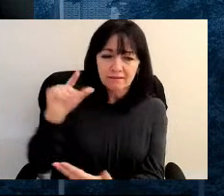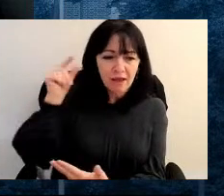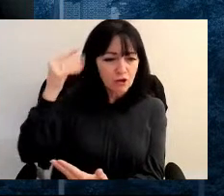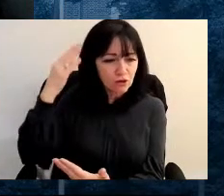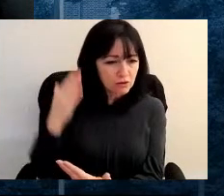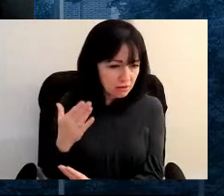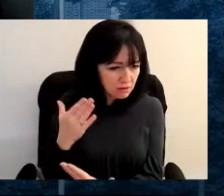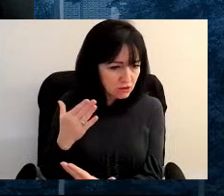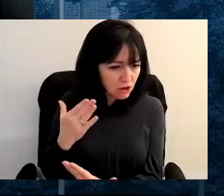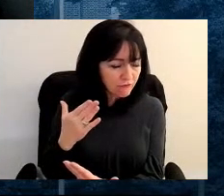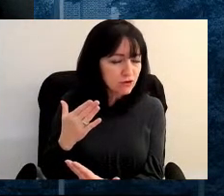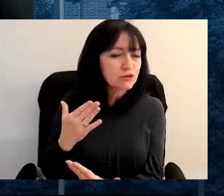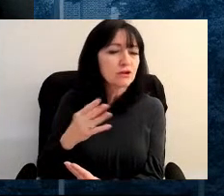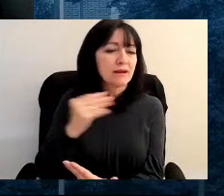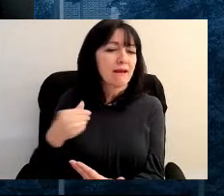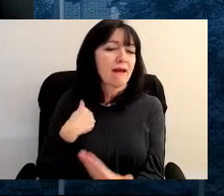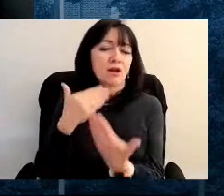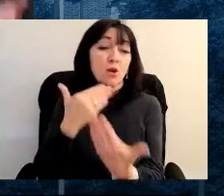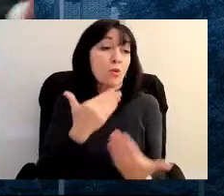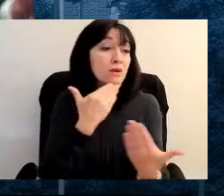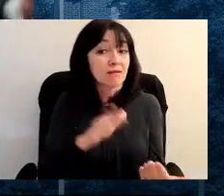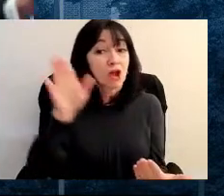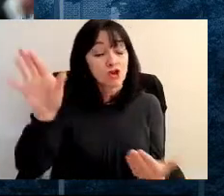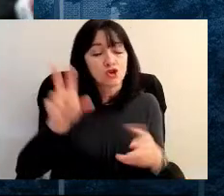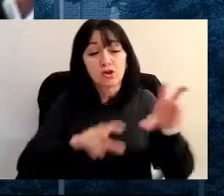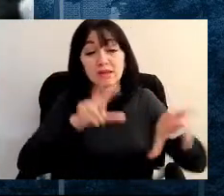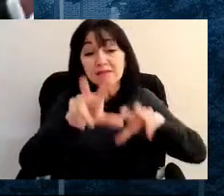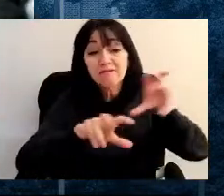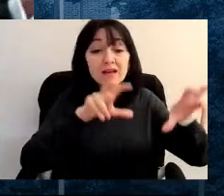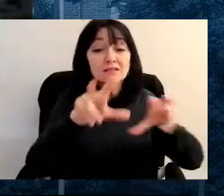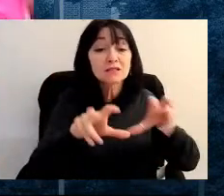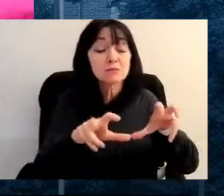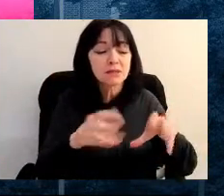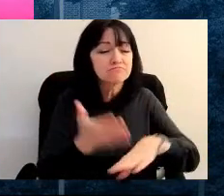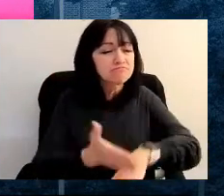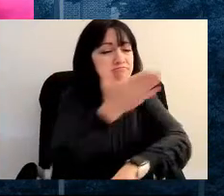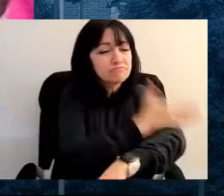in public education. Thank you.